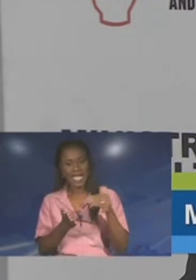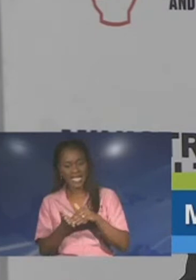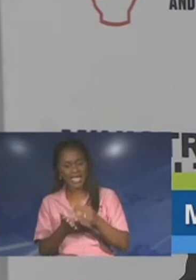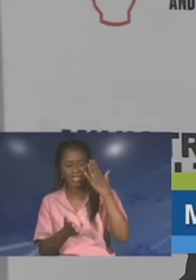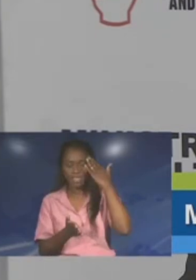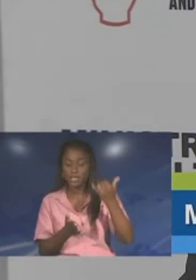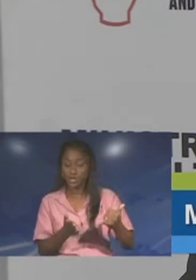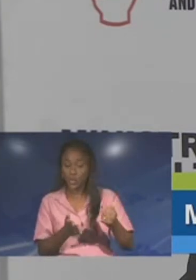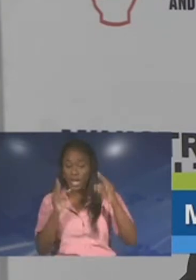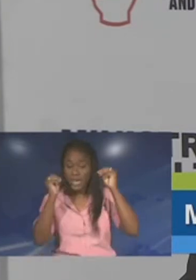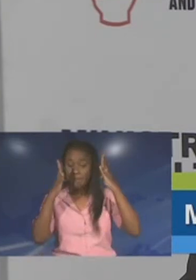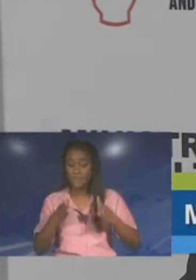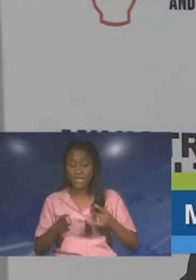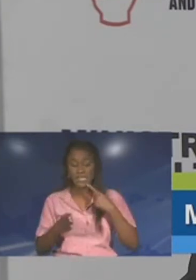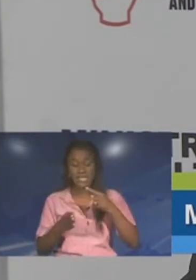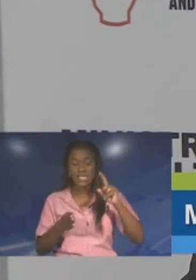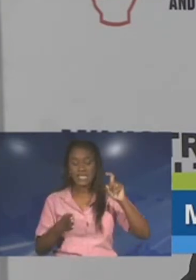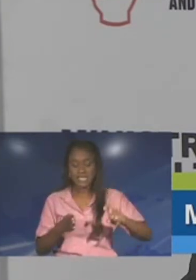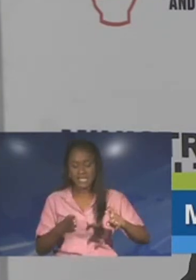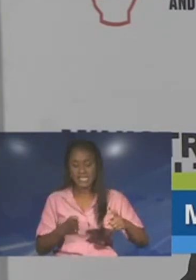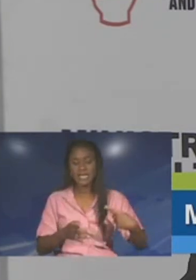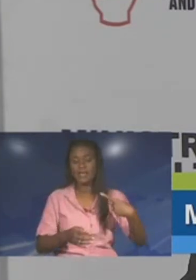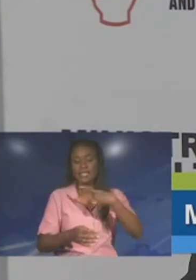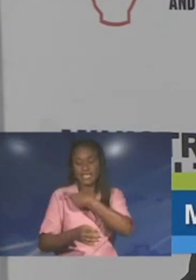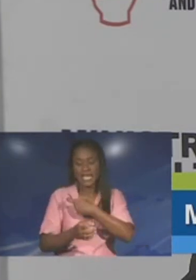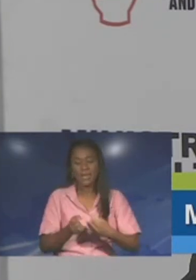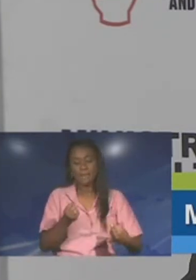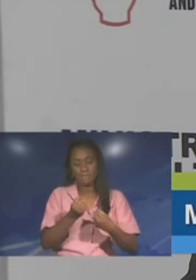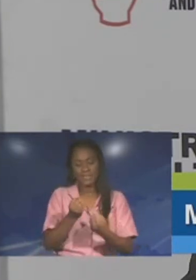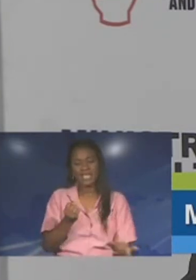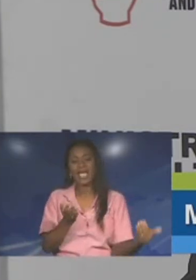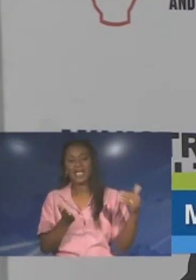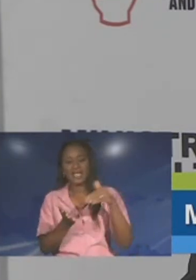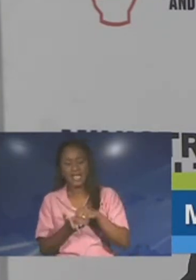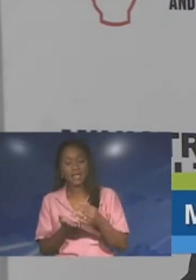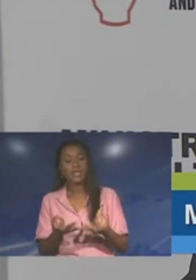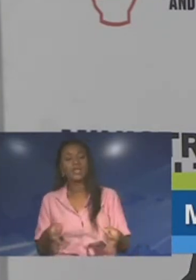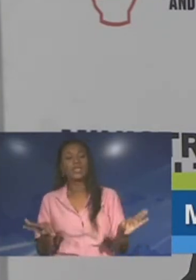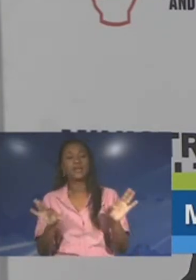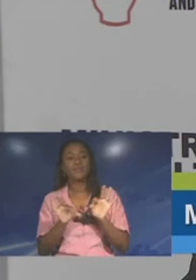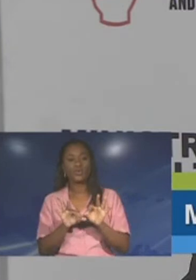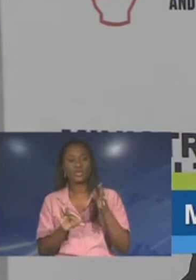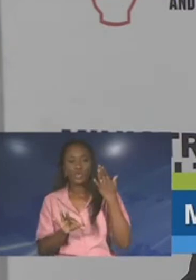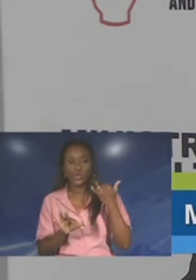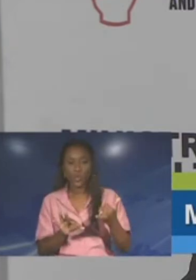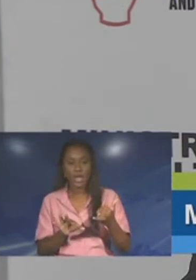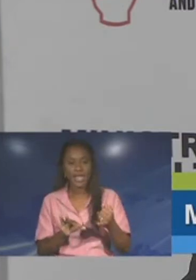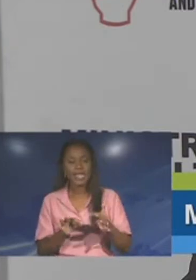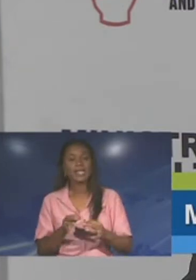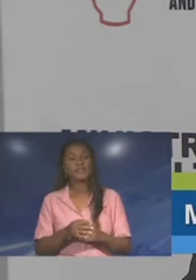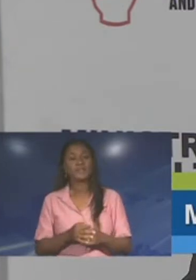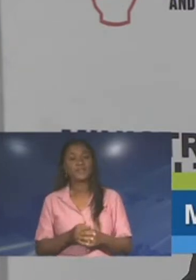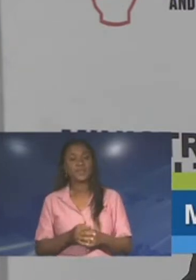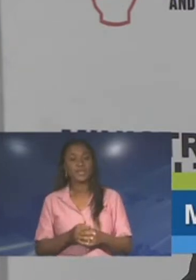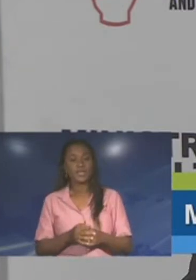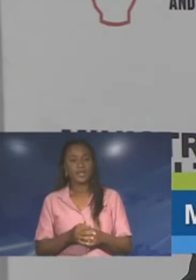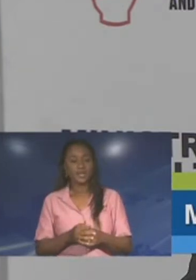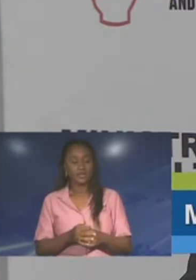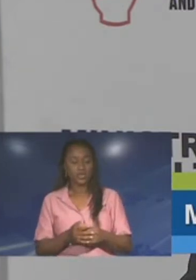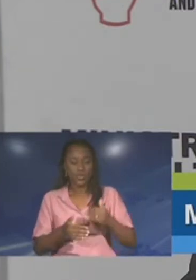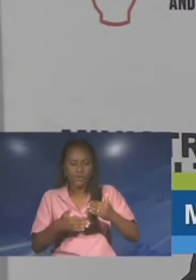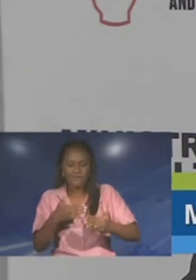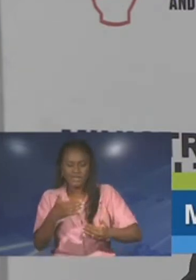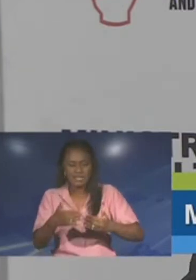booster program and the importance of boostering. Another element of people being reinfected, of course, is waning immunity over